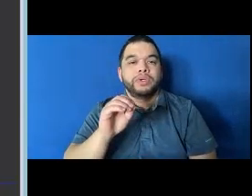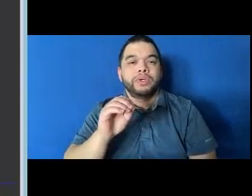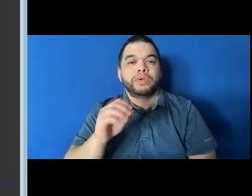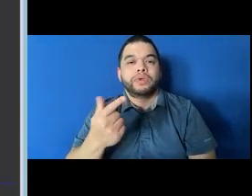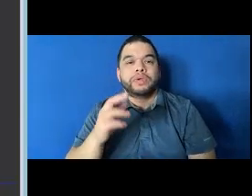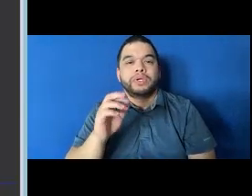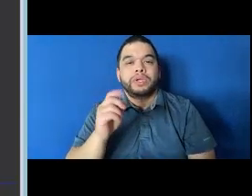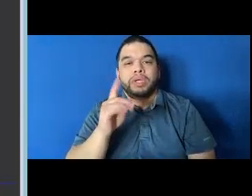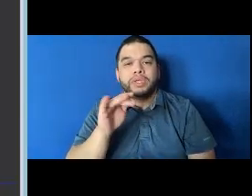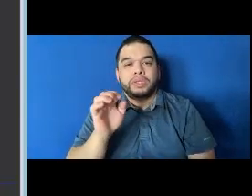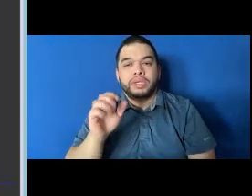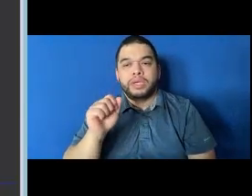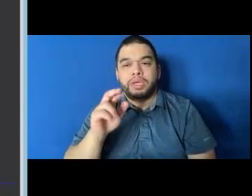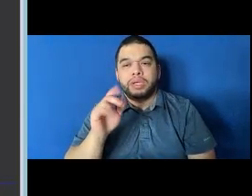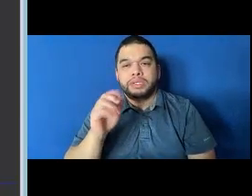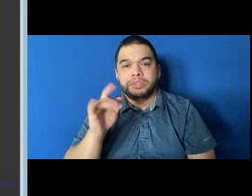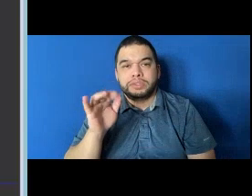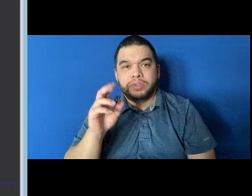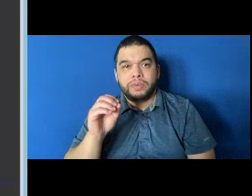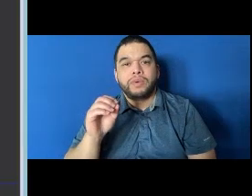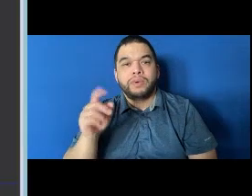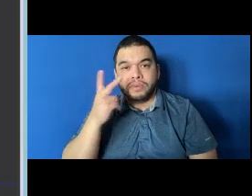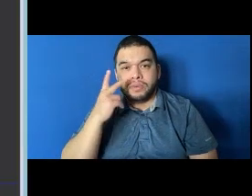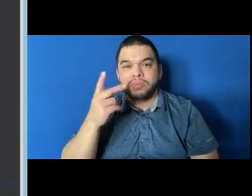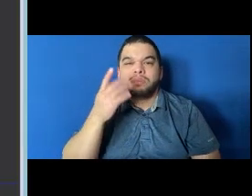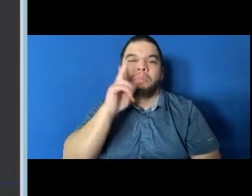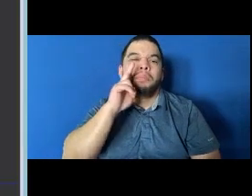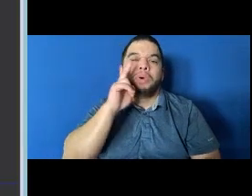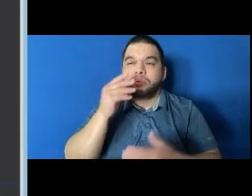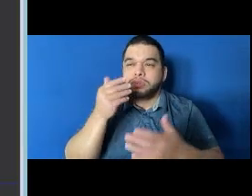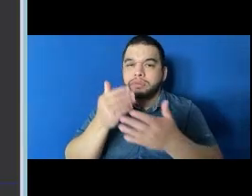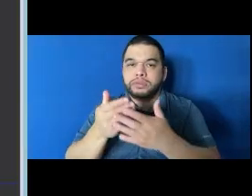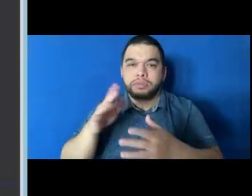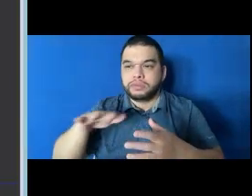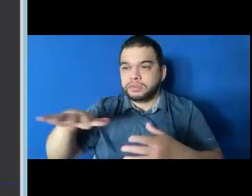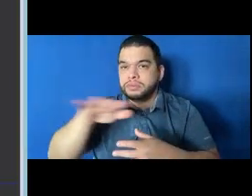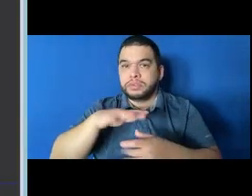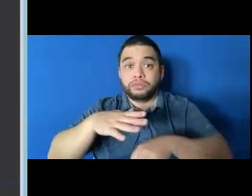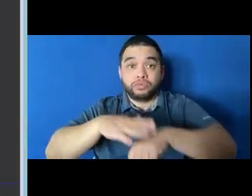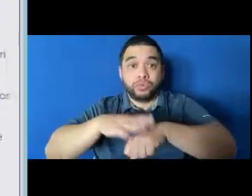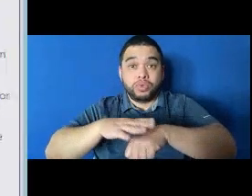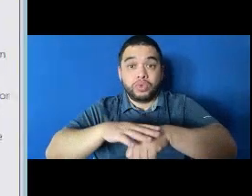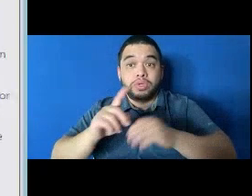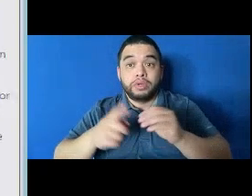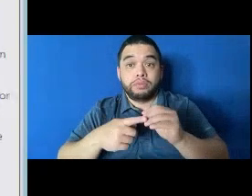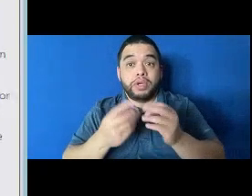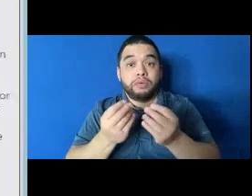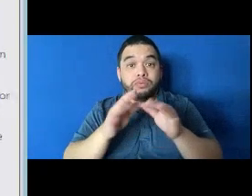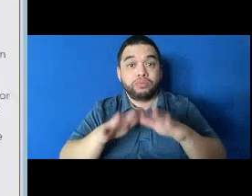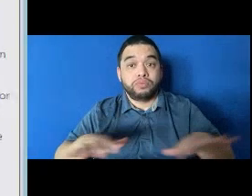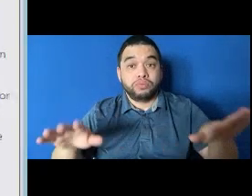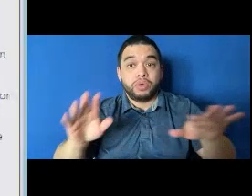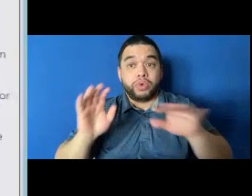Grande, Aparecido, and neighboring areas. When we go to this part of